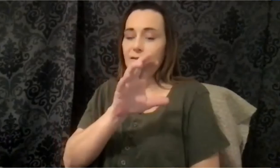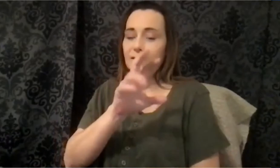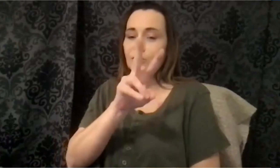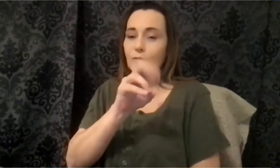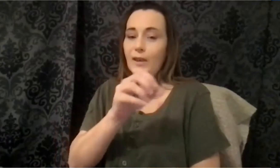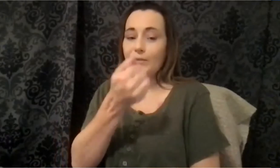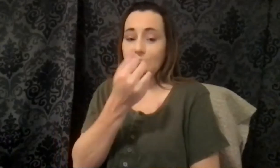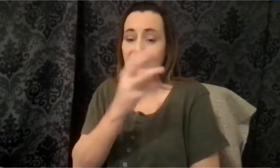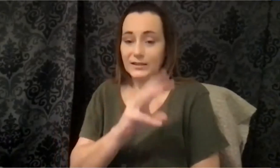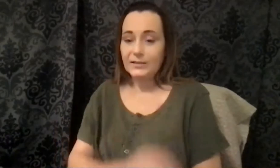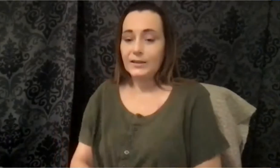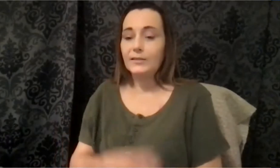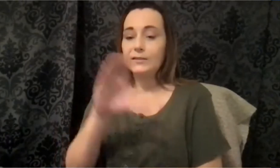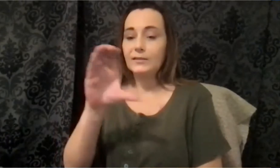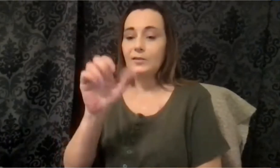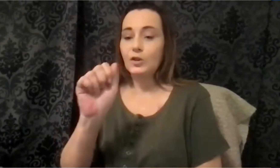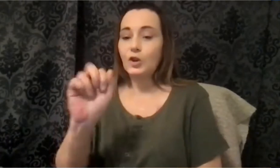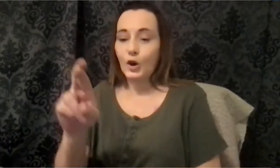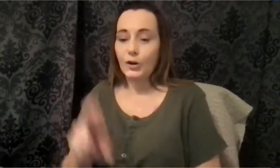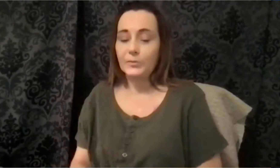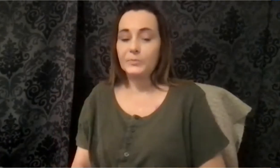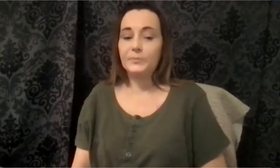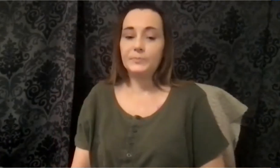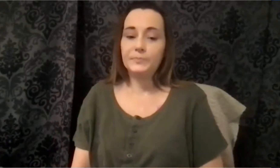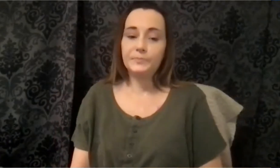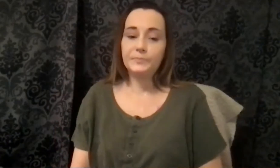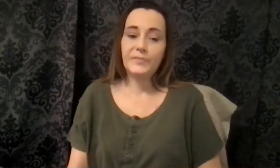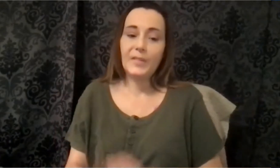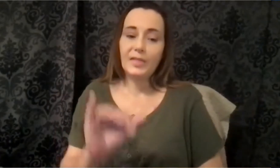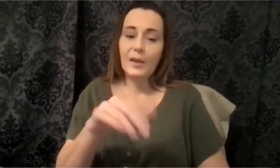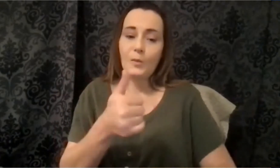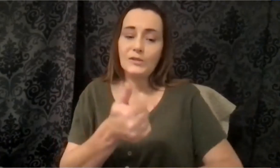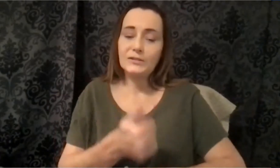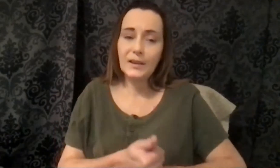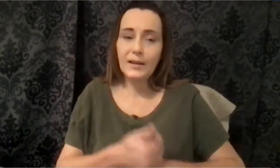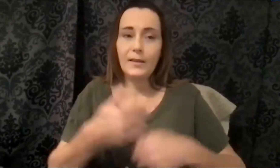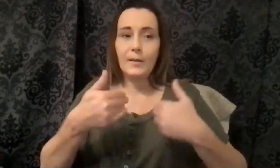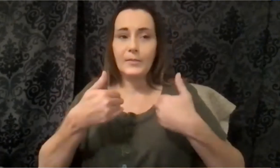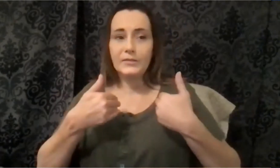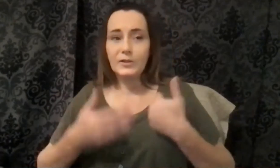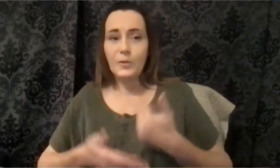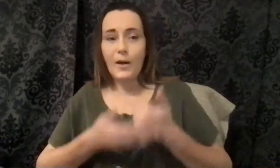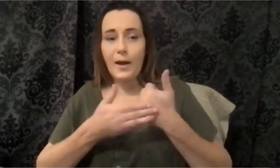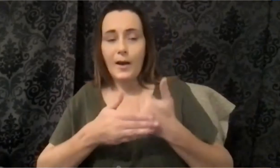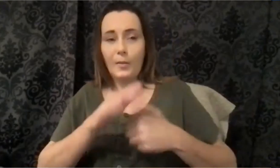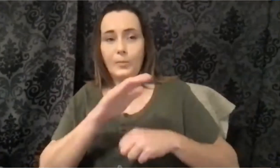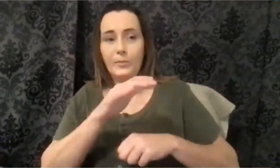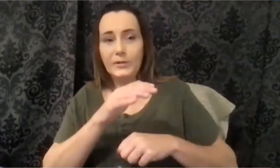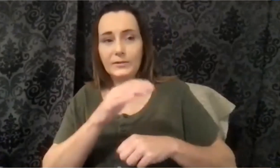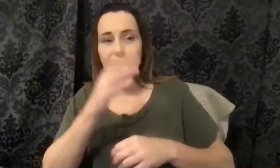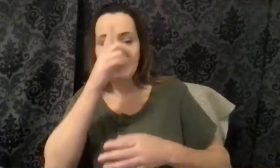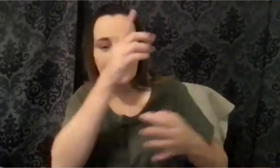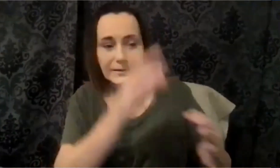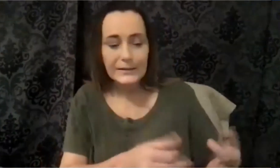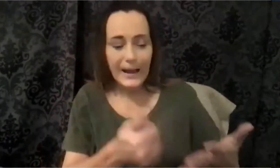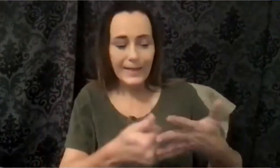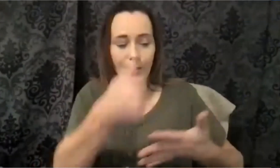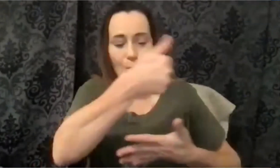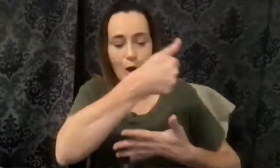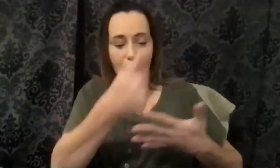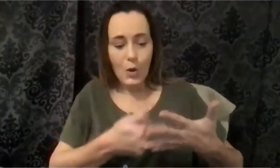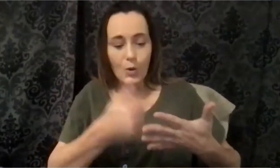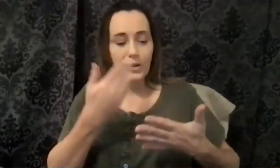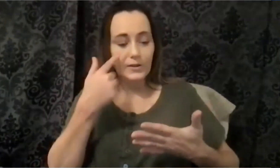was designed to help conference participants establish priorities for new literature,